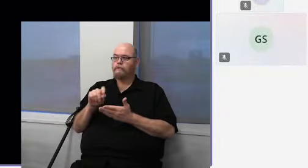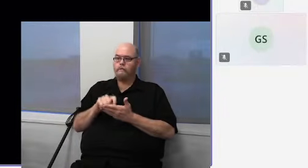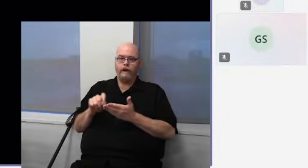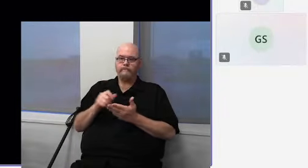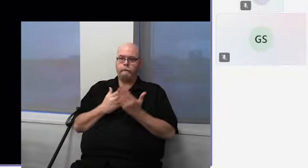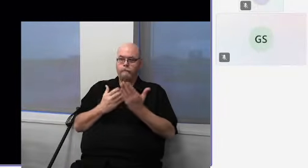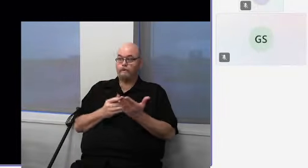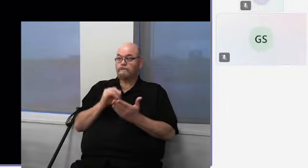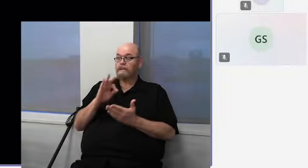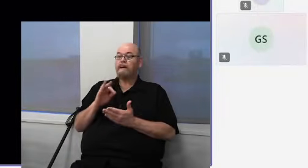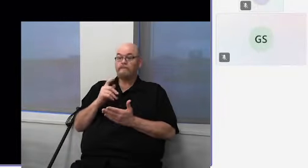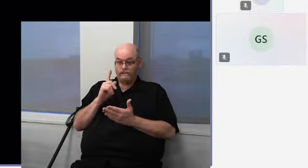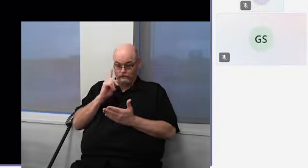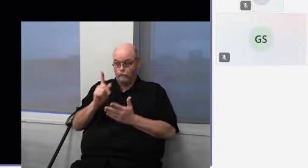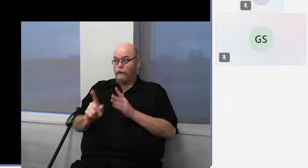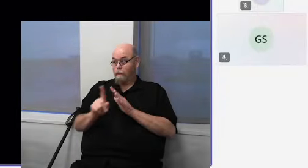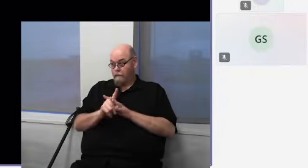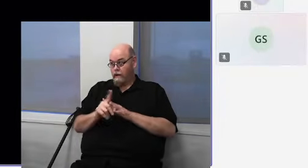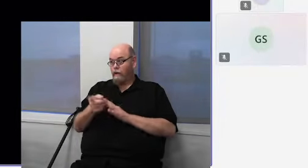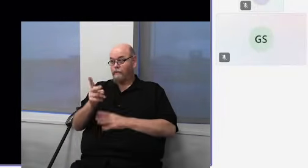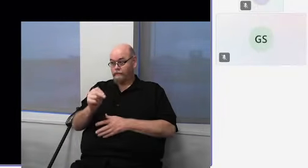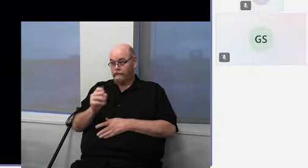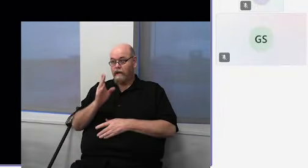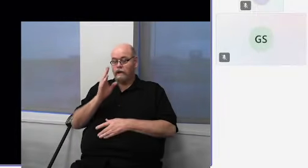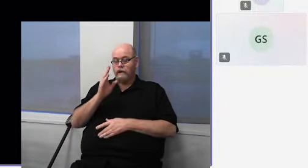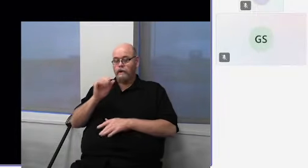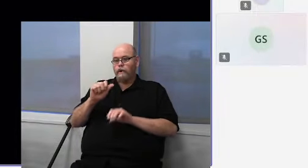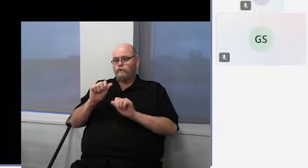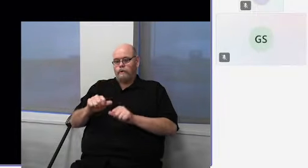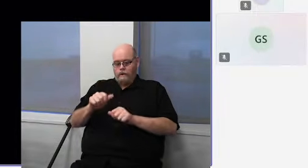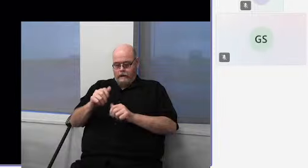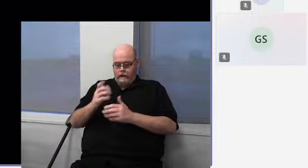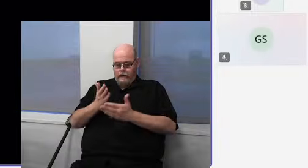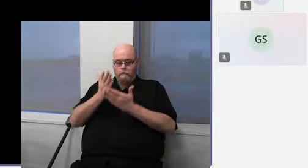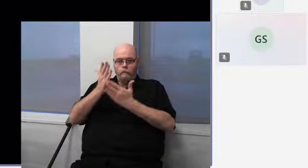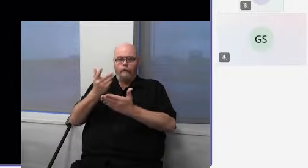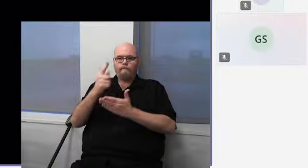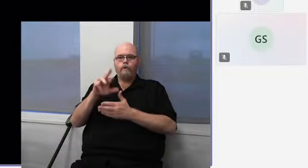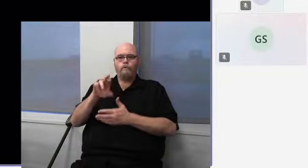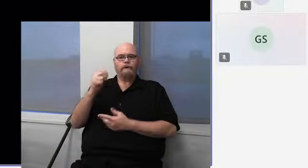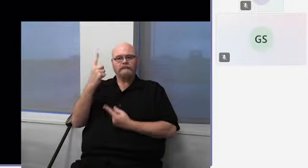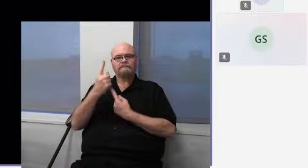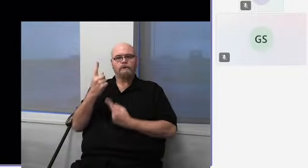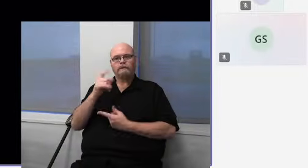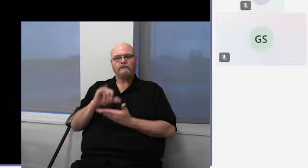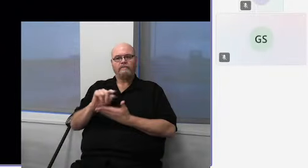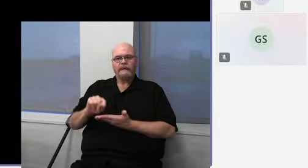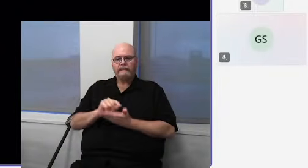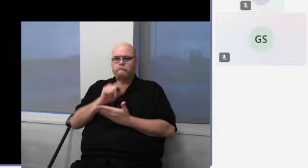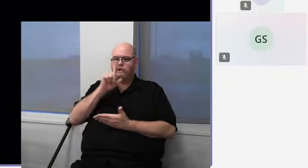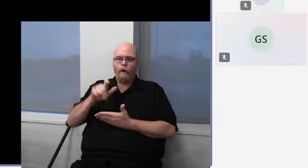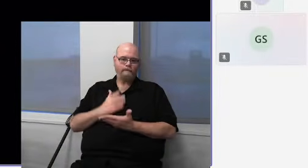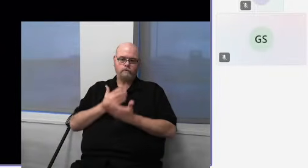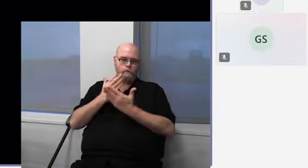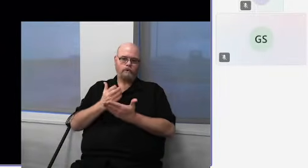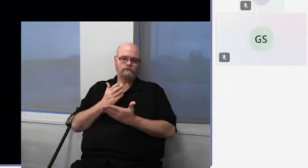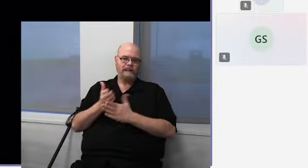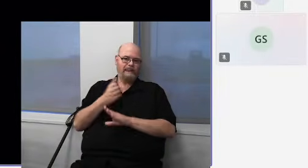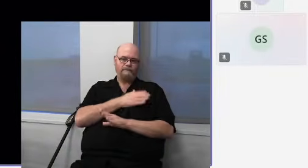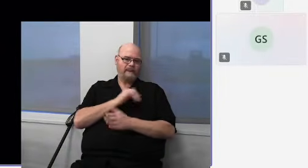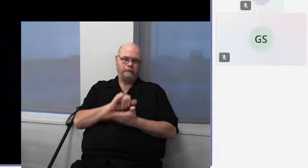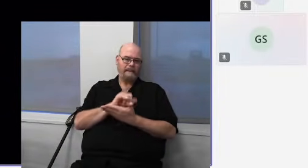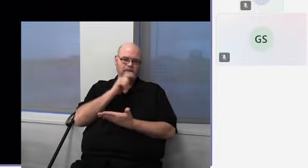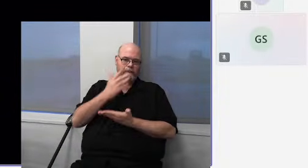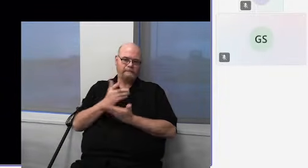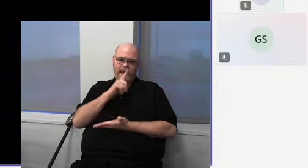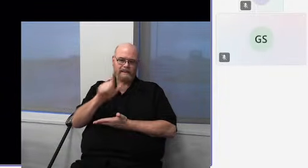appear, you don't have to write a motion. If my answer is she's going to appear, you can move for reconsideration. That way you don't have to write a motion